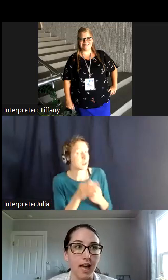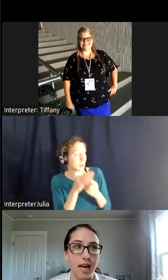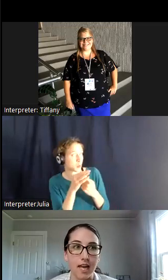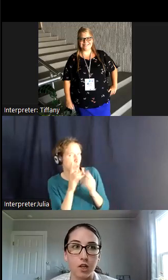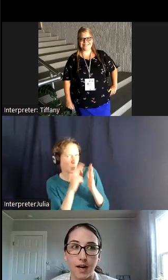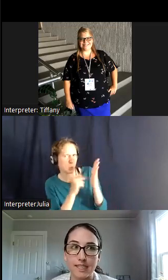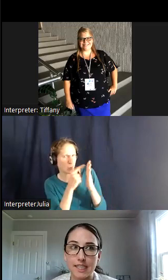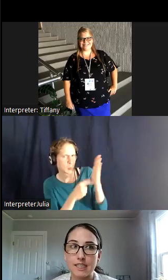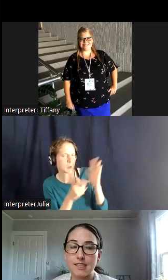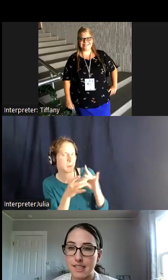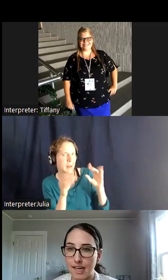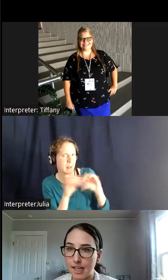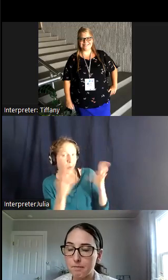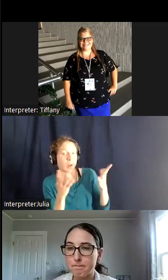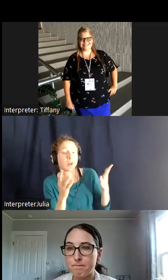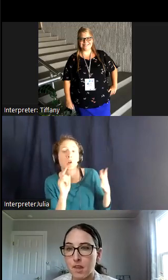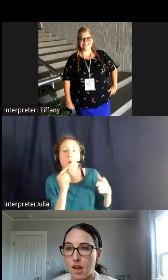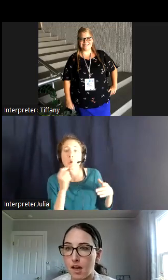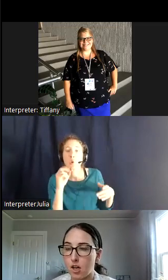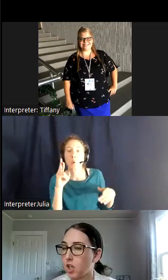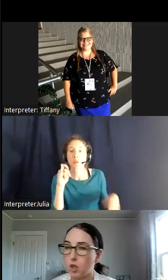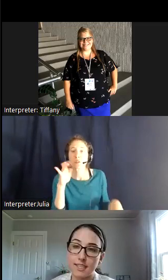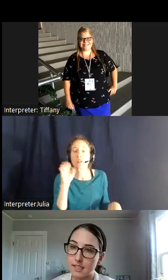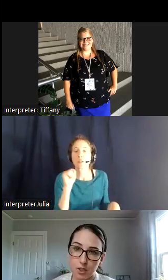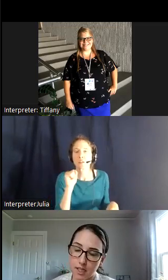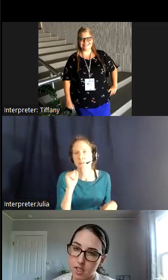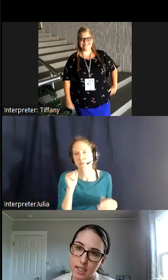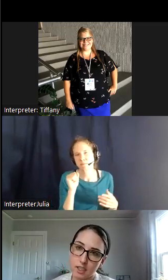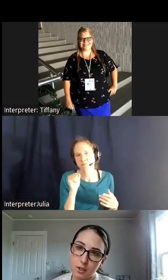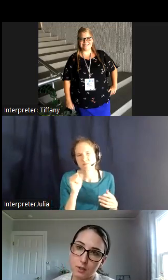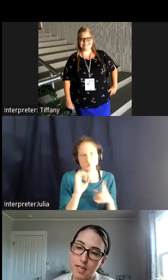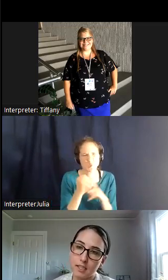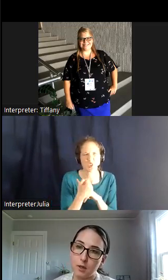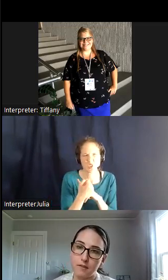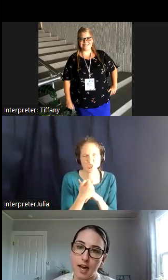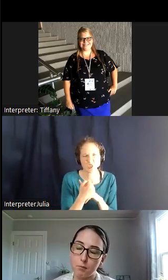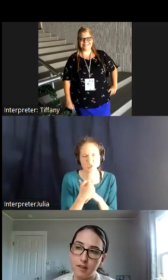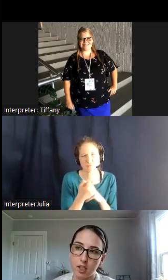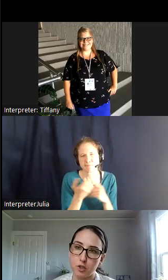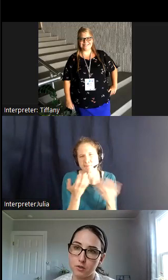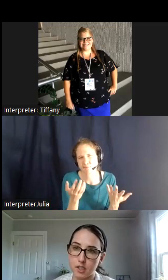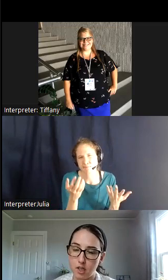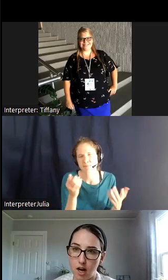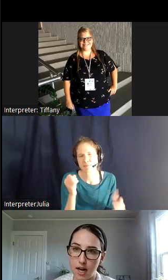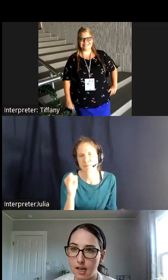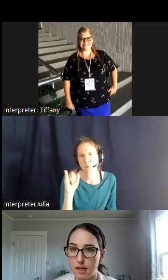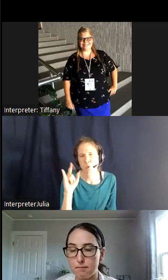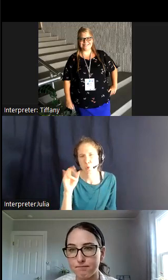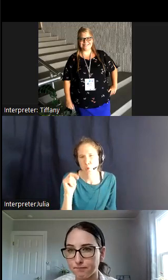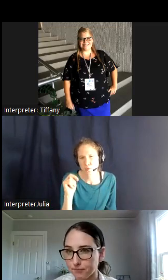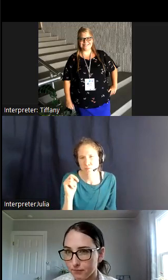be a crisis setting. Or a crisis situation, excuse me. And so if that provider truly could